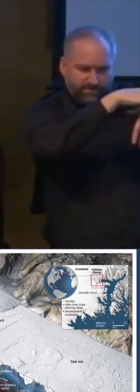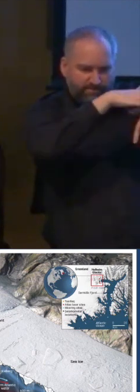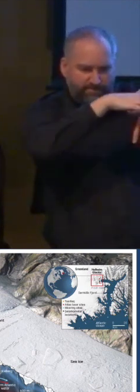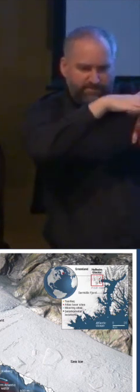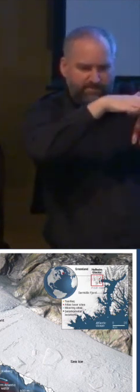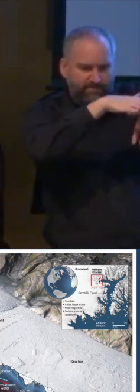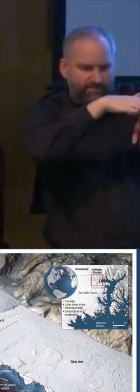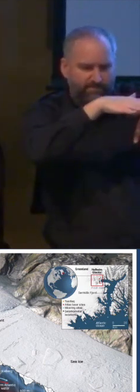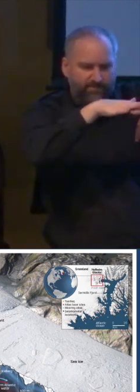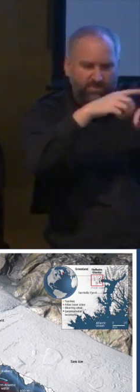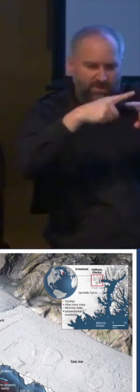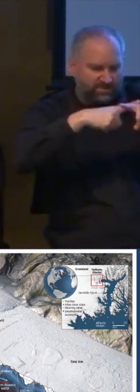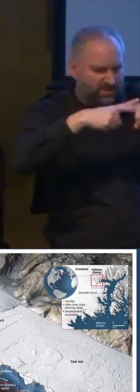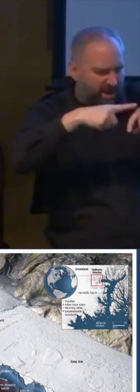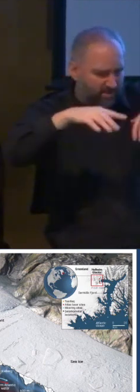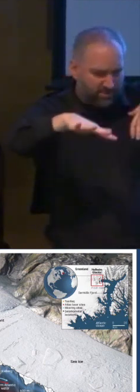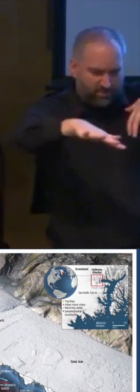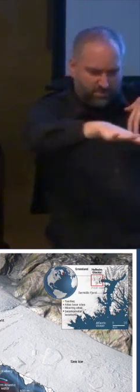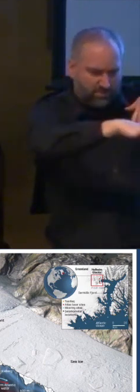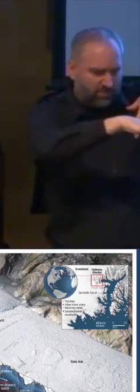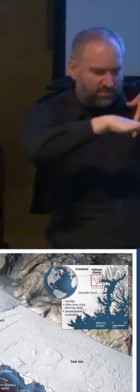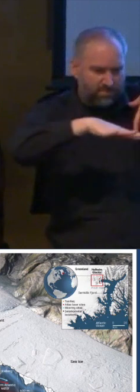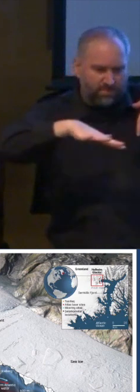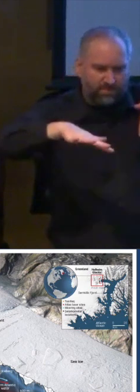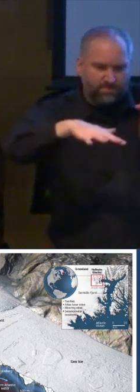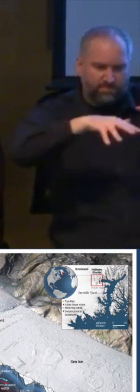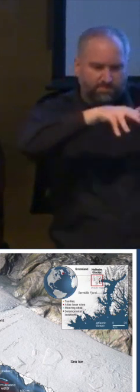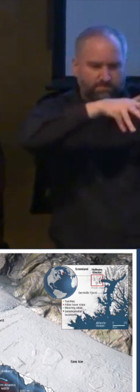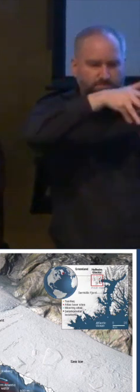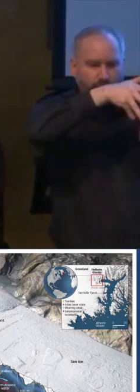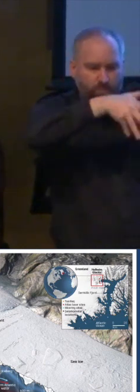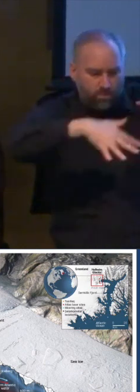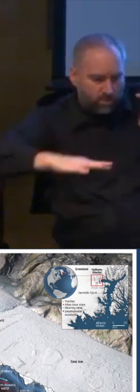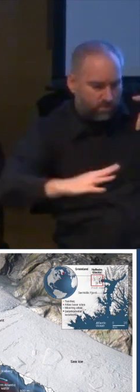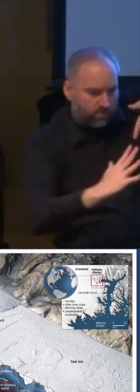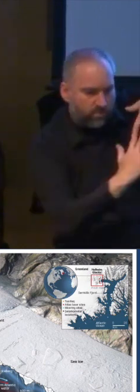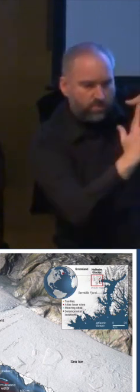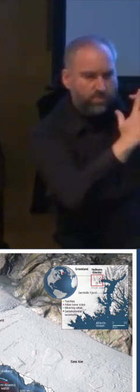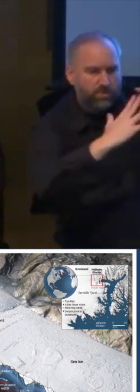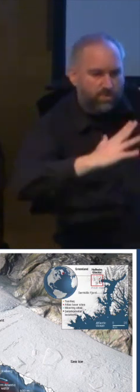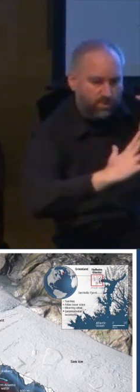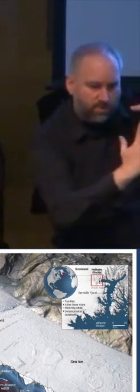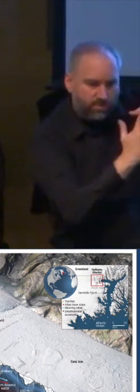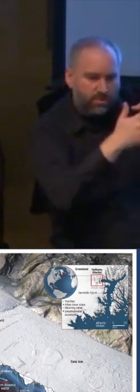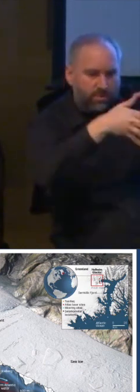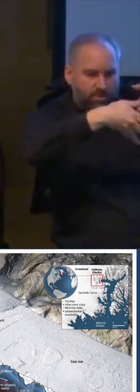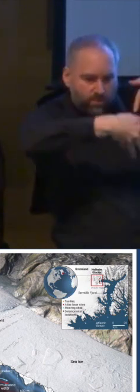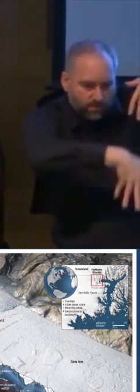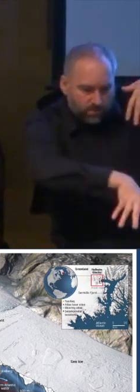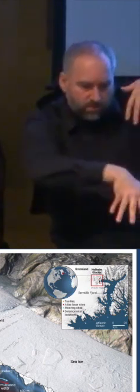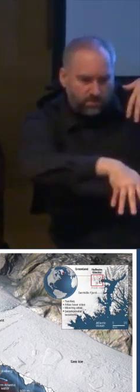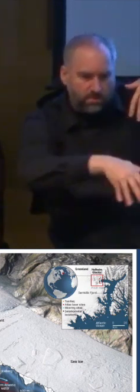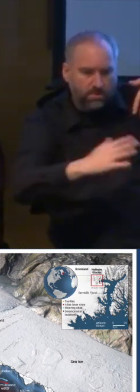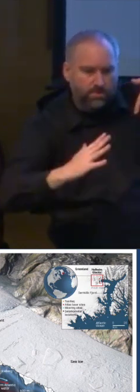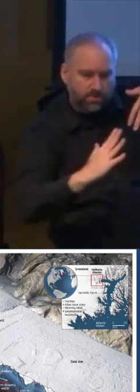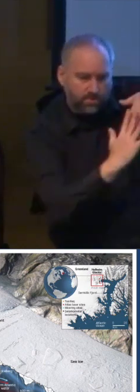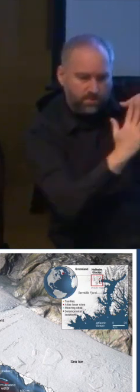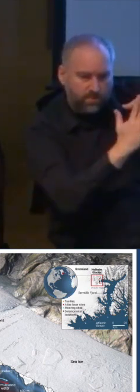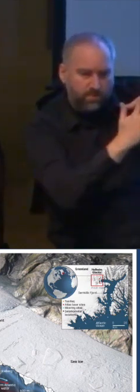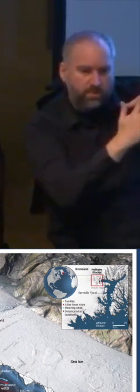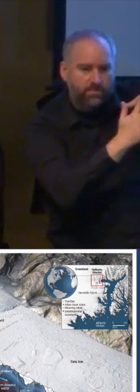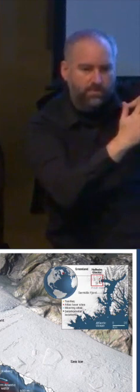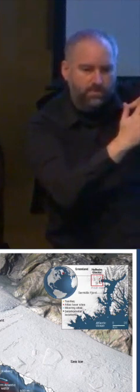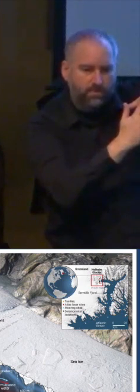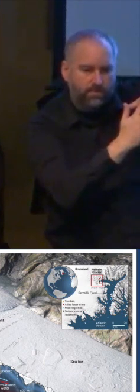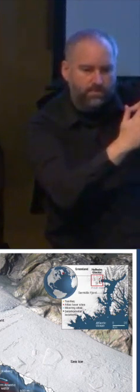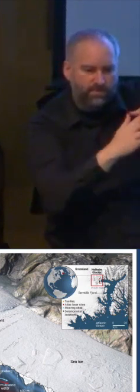melting is coming out at the base of the glacier and can enhance melting. So as we're trying to understand Greenland's